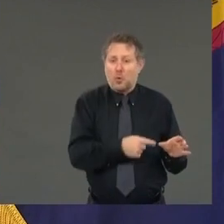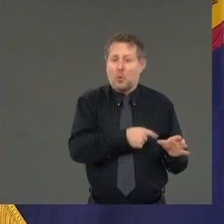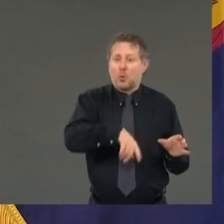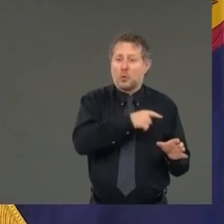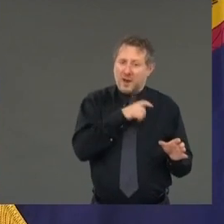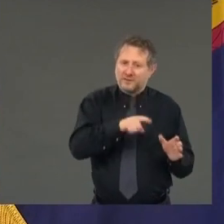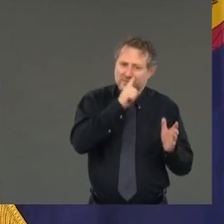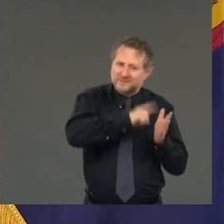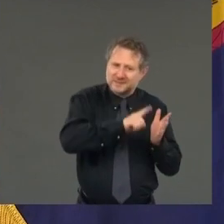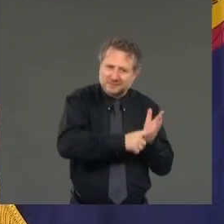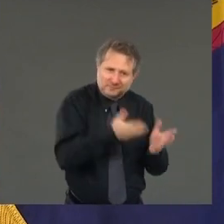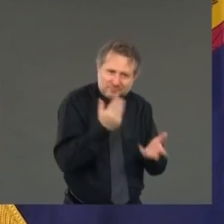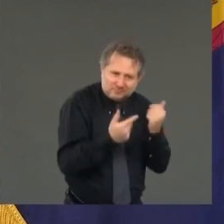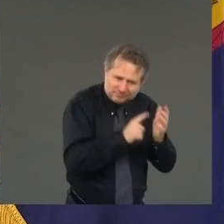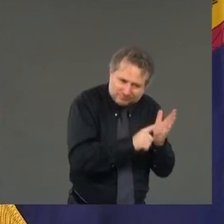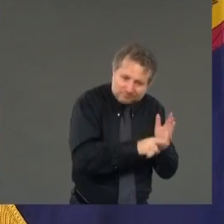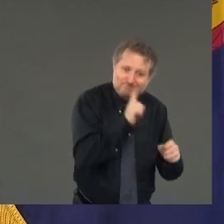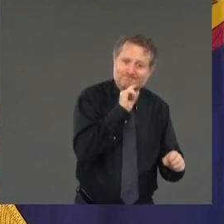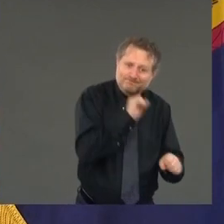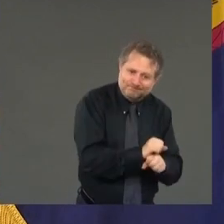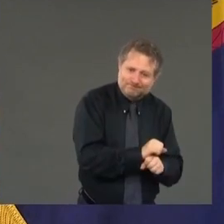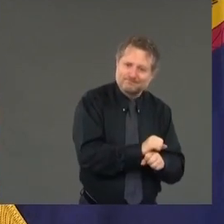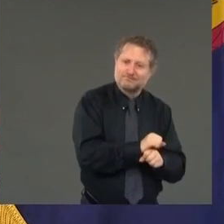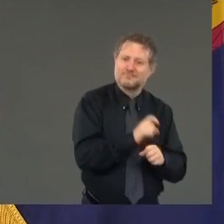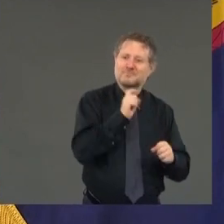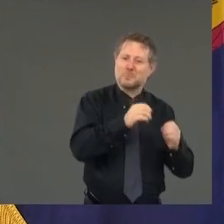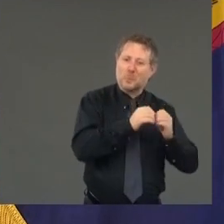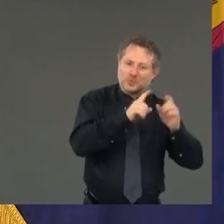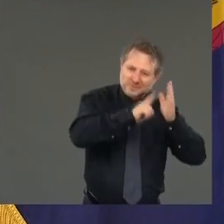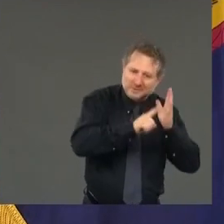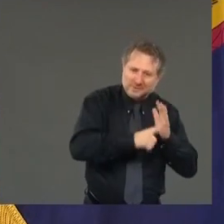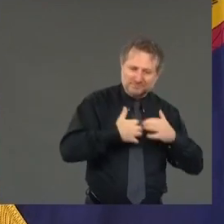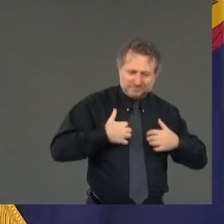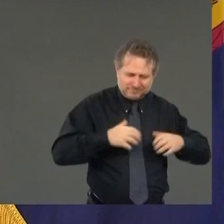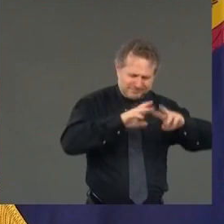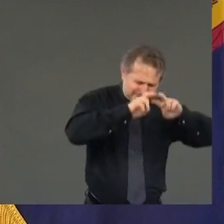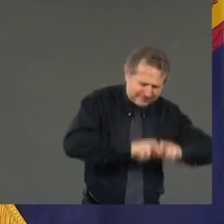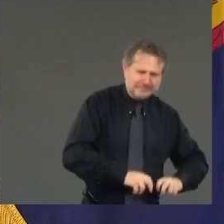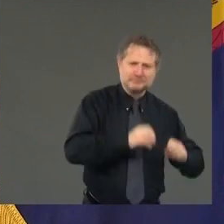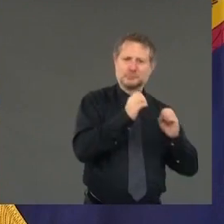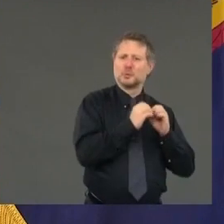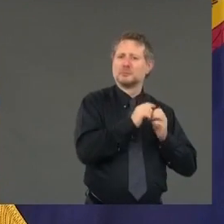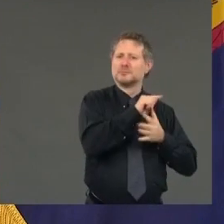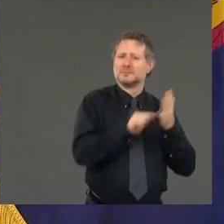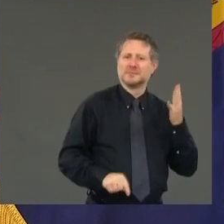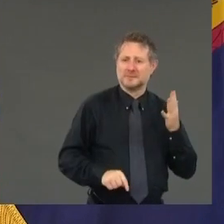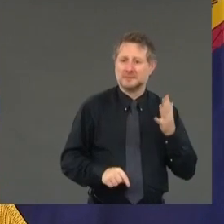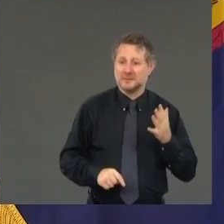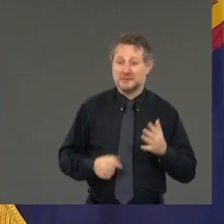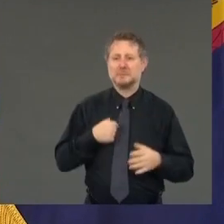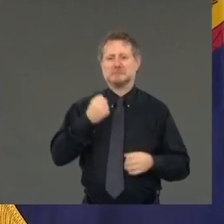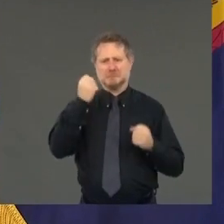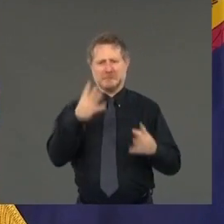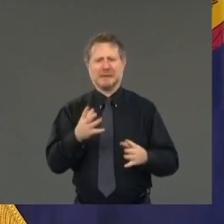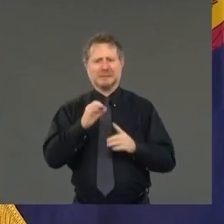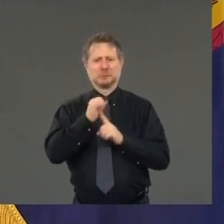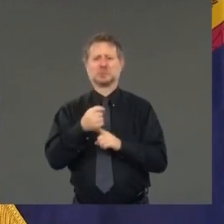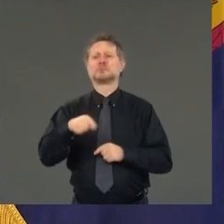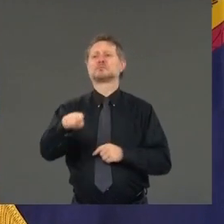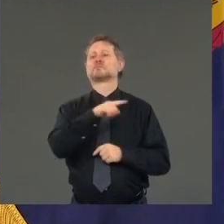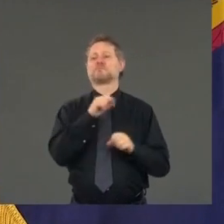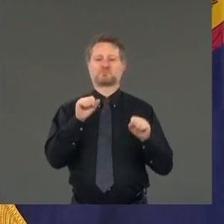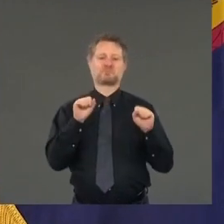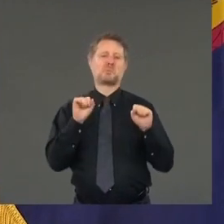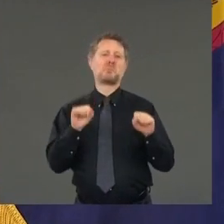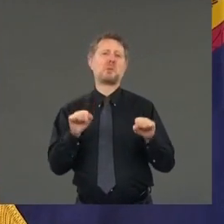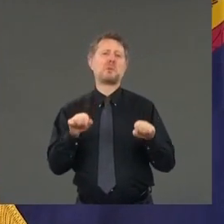know. I have to do further testing. We've had many cases that were probable coronavirus turned out not to be